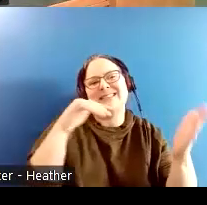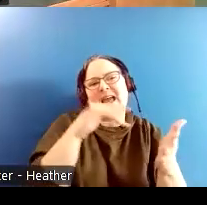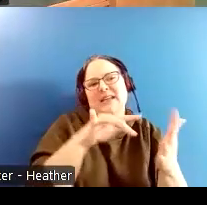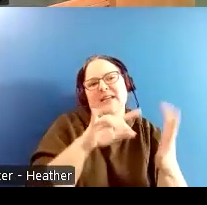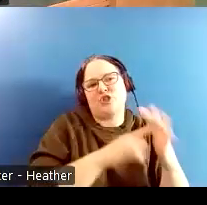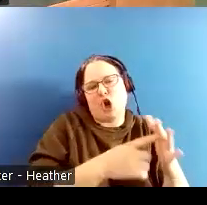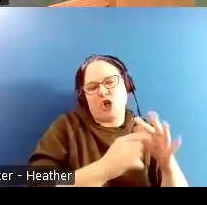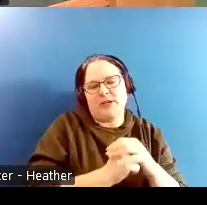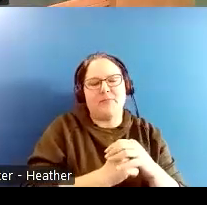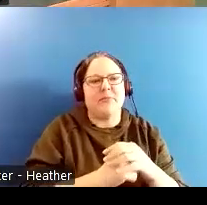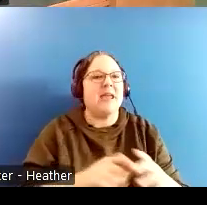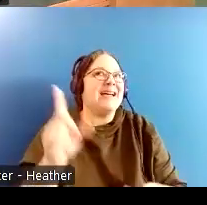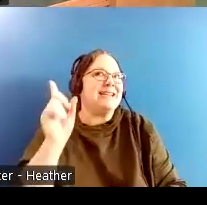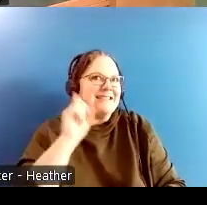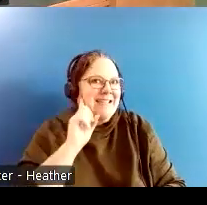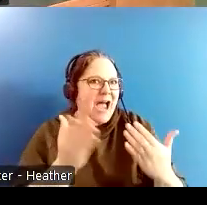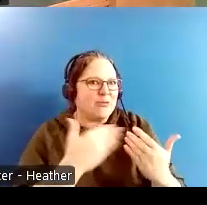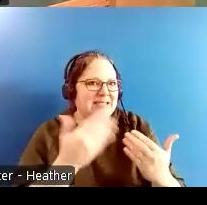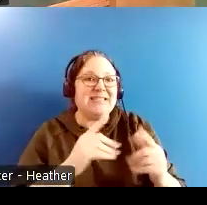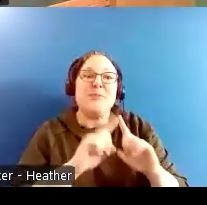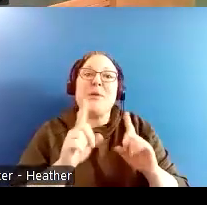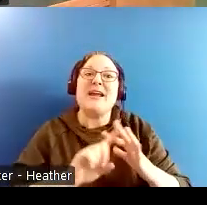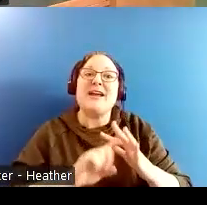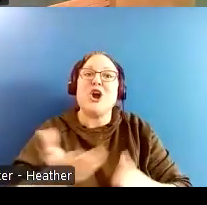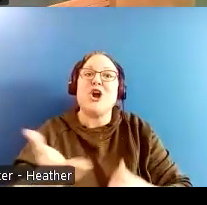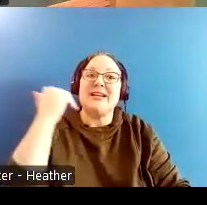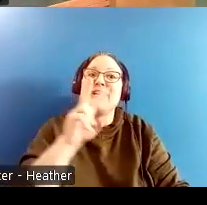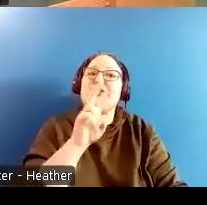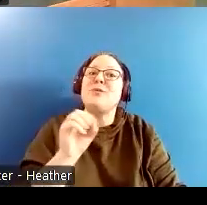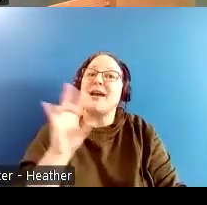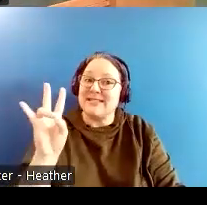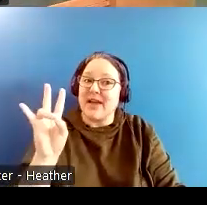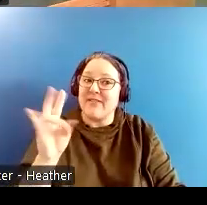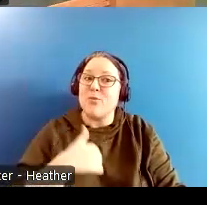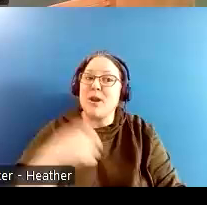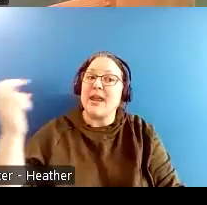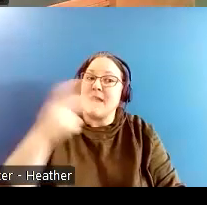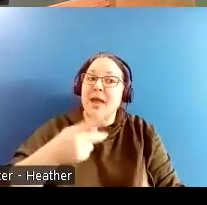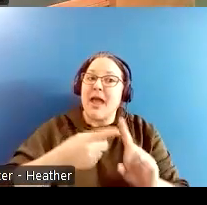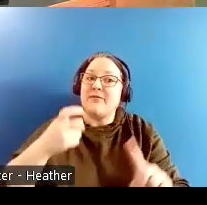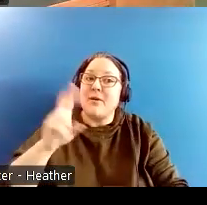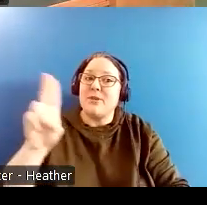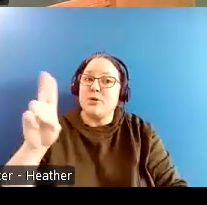writing this grant in 2007 when I came back from the UK, and